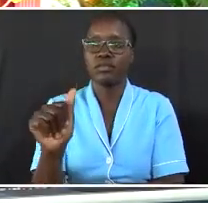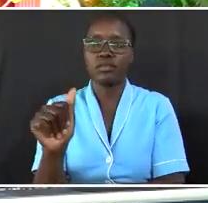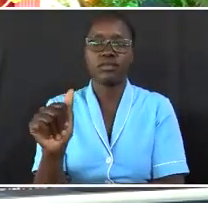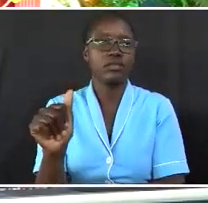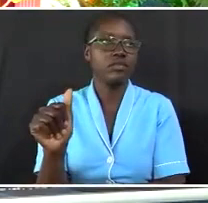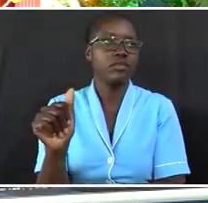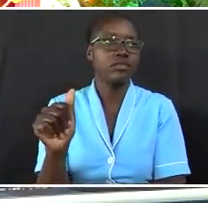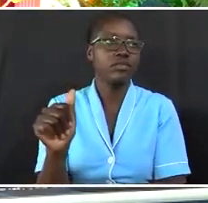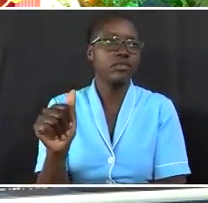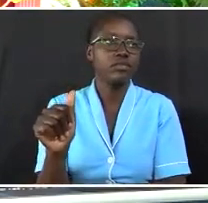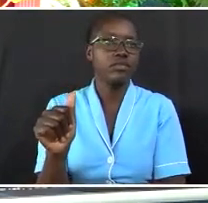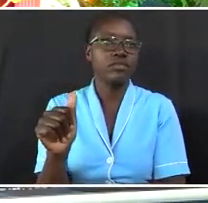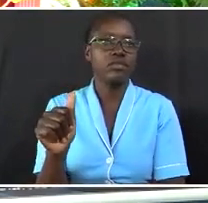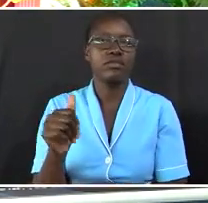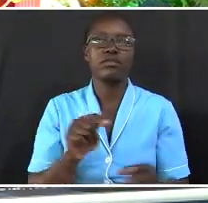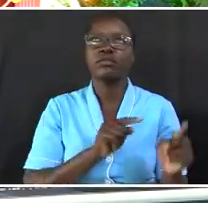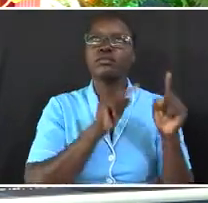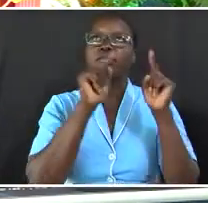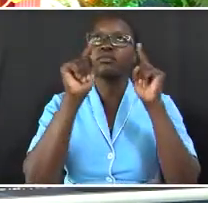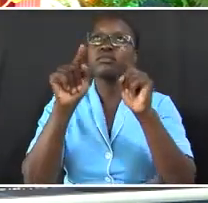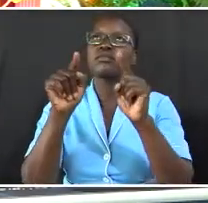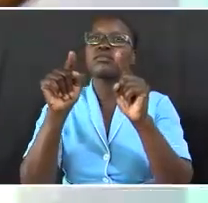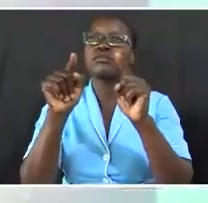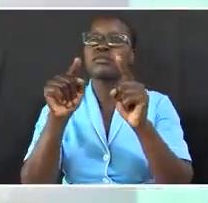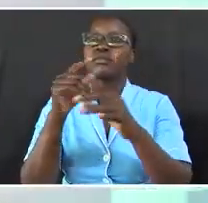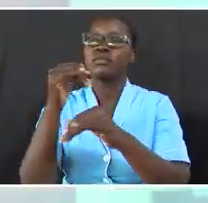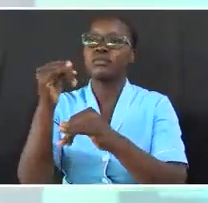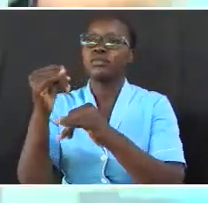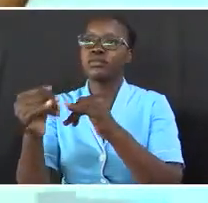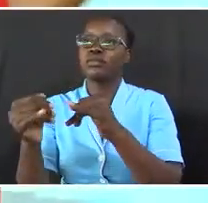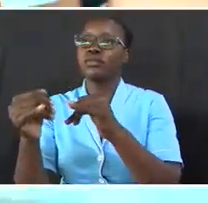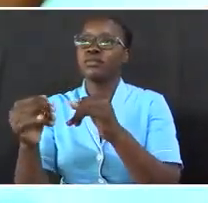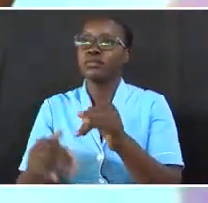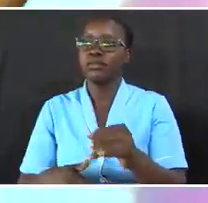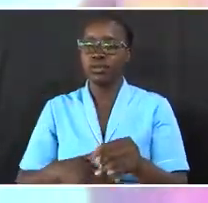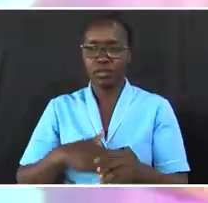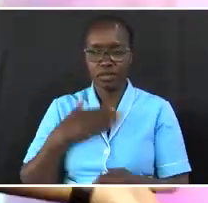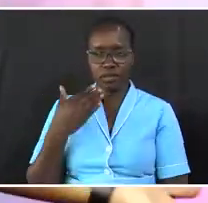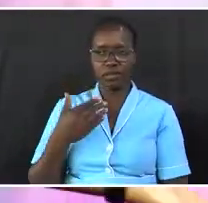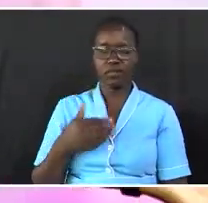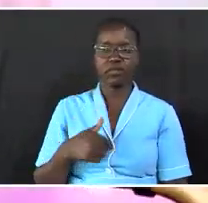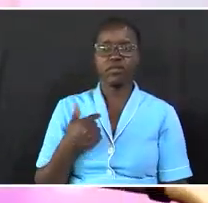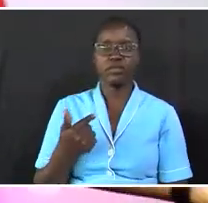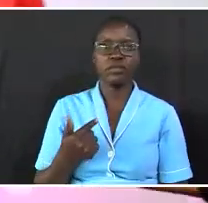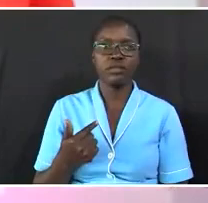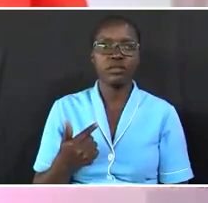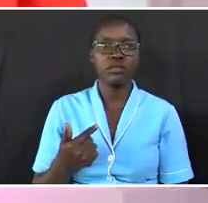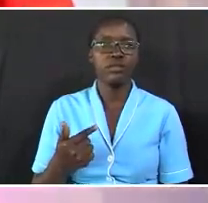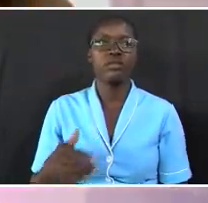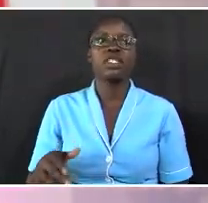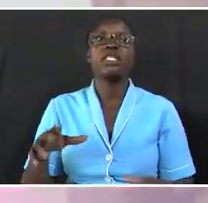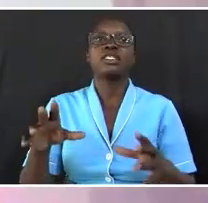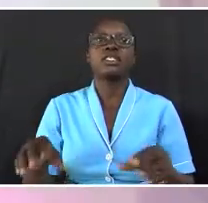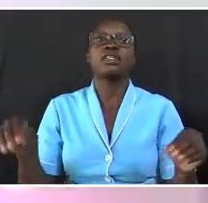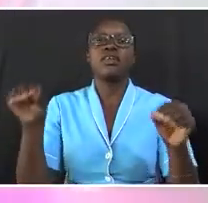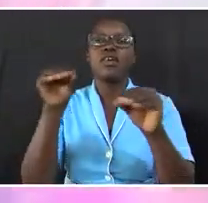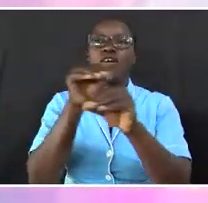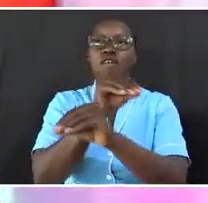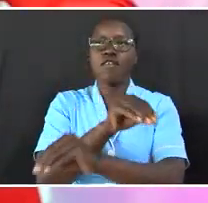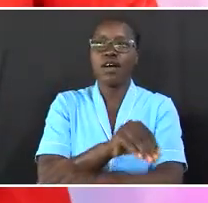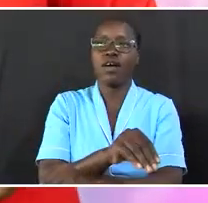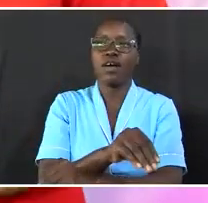Jehovah. I have come to the end of myself. Can you try?